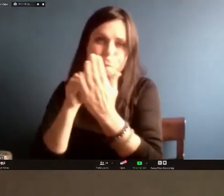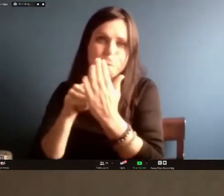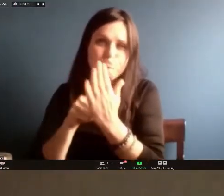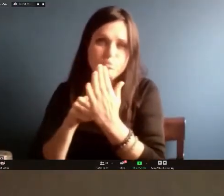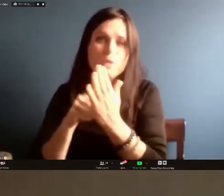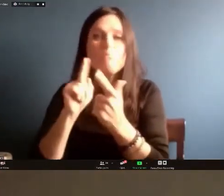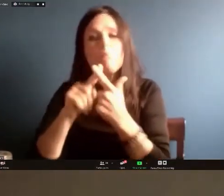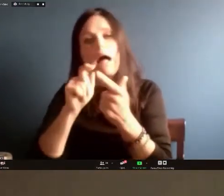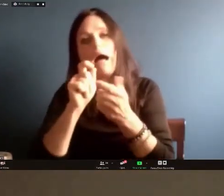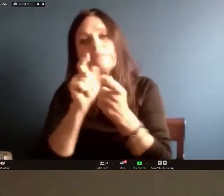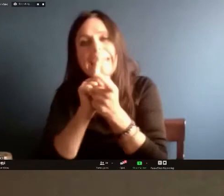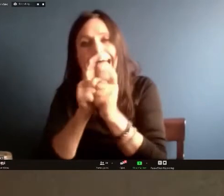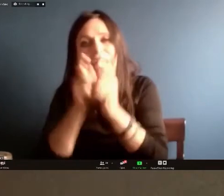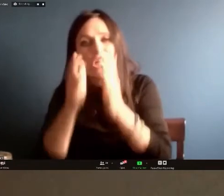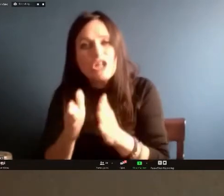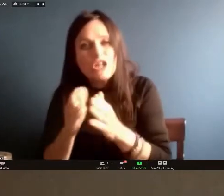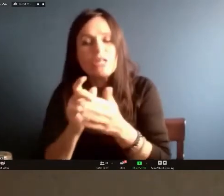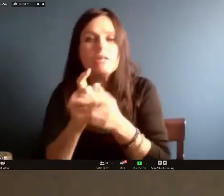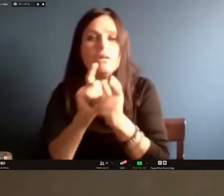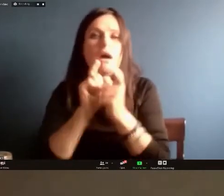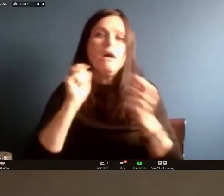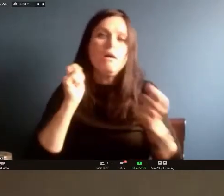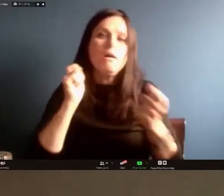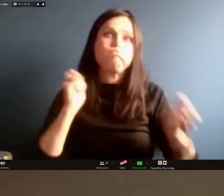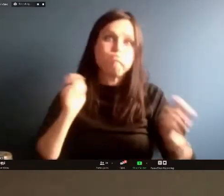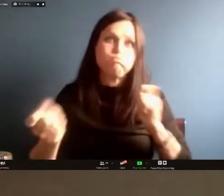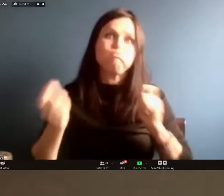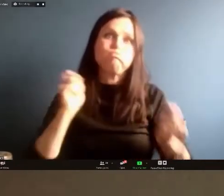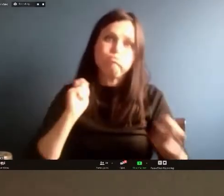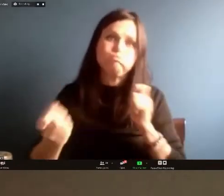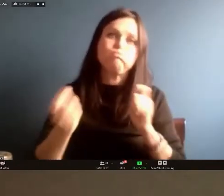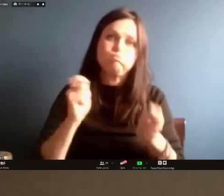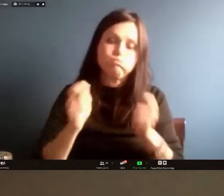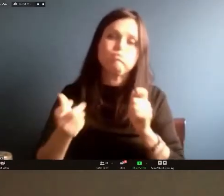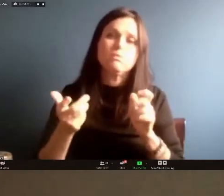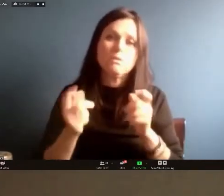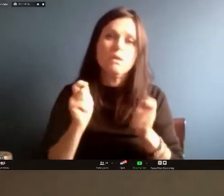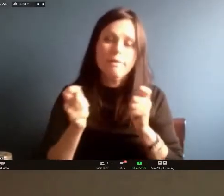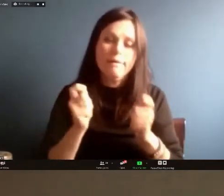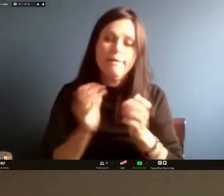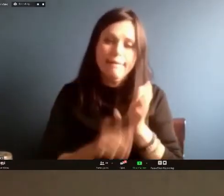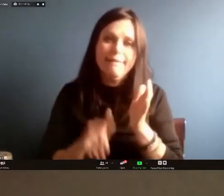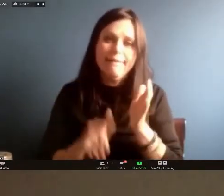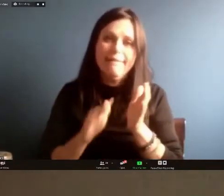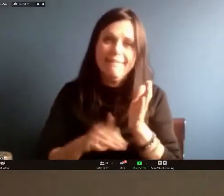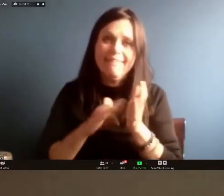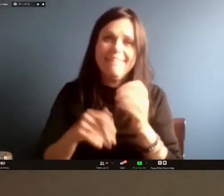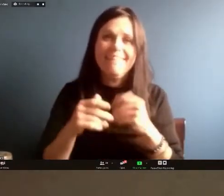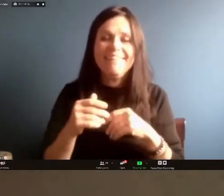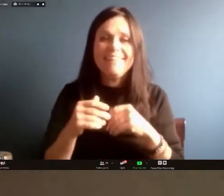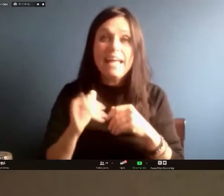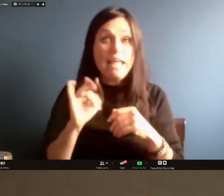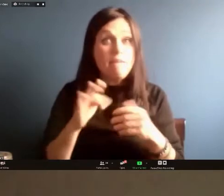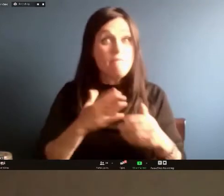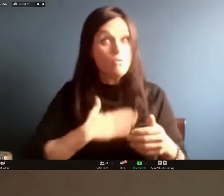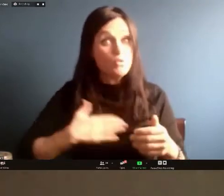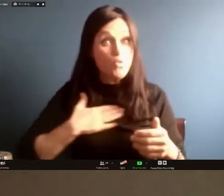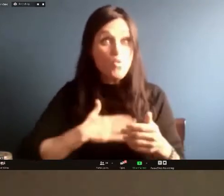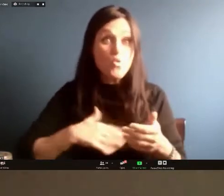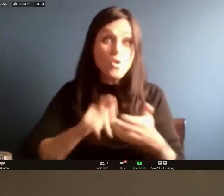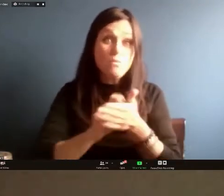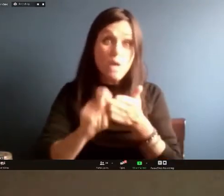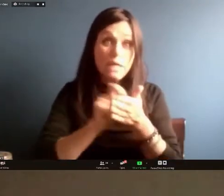I rewrite. So I would say, if you are somebody who likes to write, a lot of